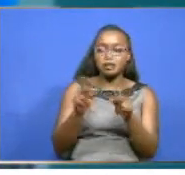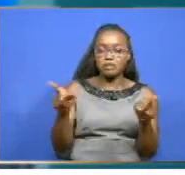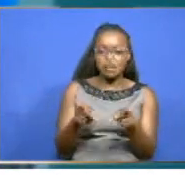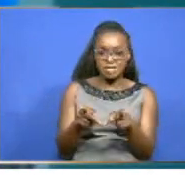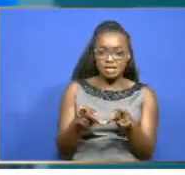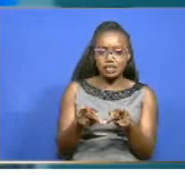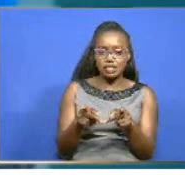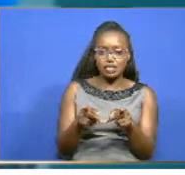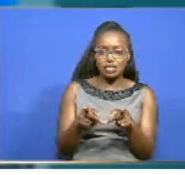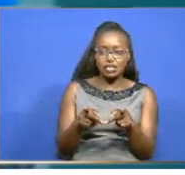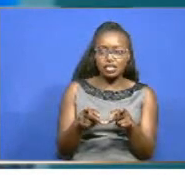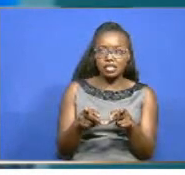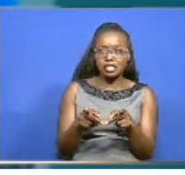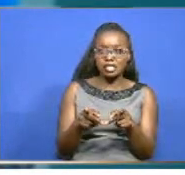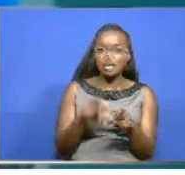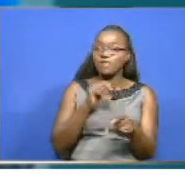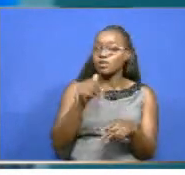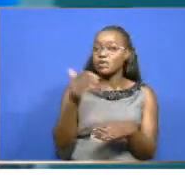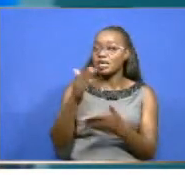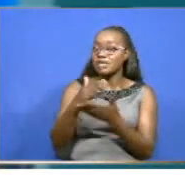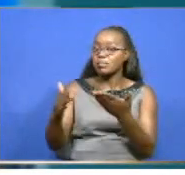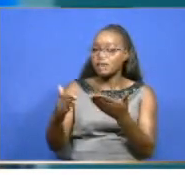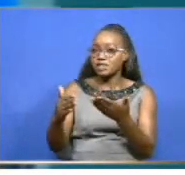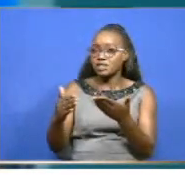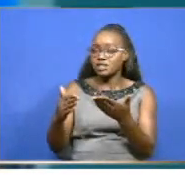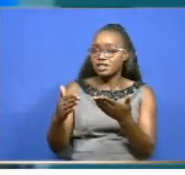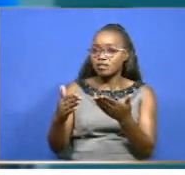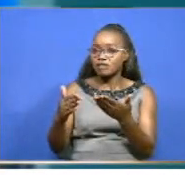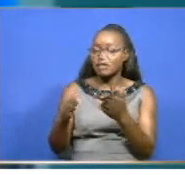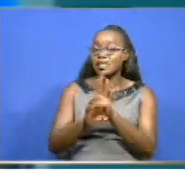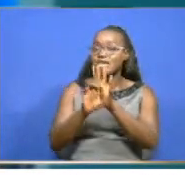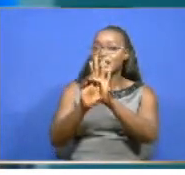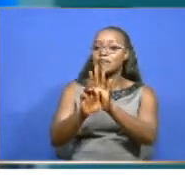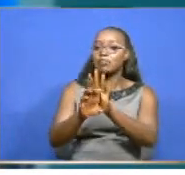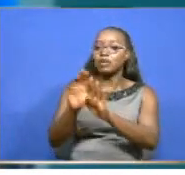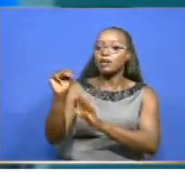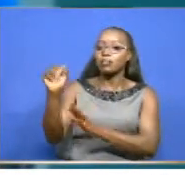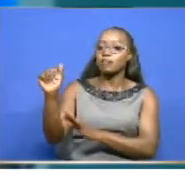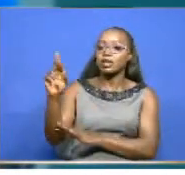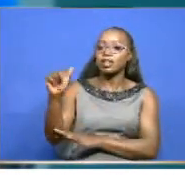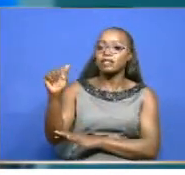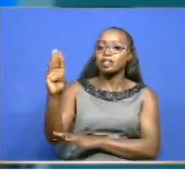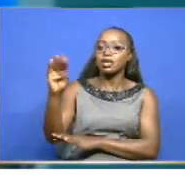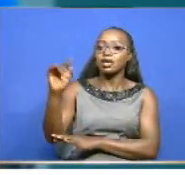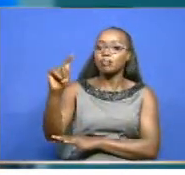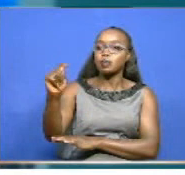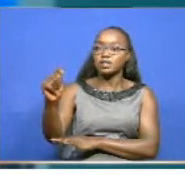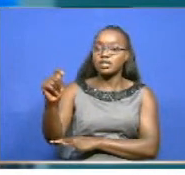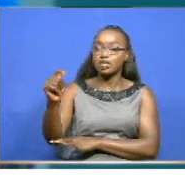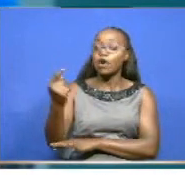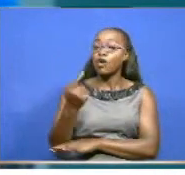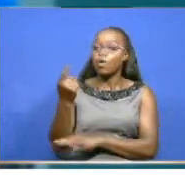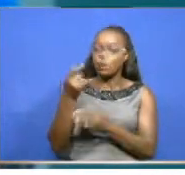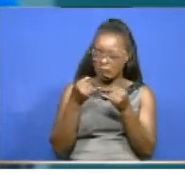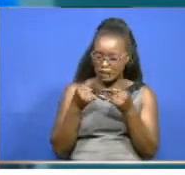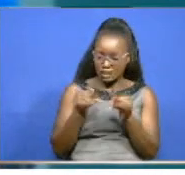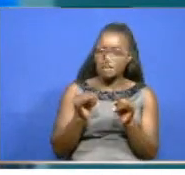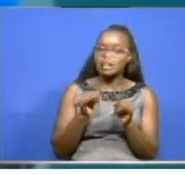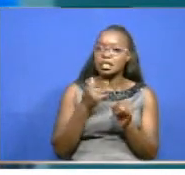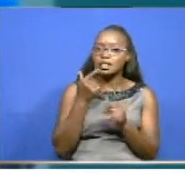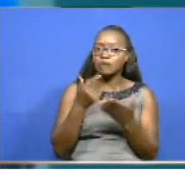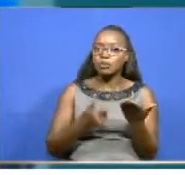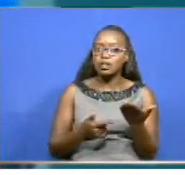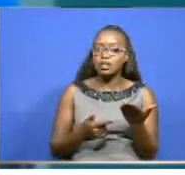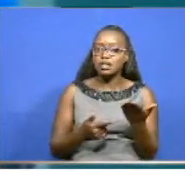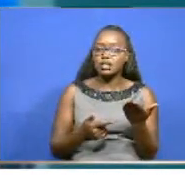know? I'm not even talking about other parts. So these are some examples. It happened in Marsabit. So what I am only trying to say is,